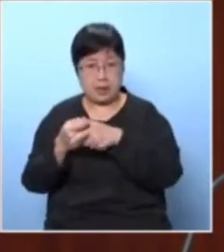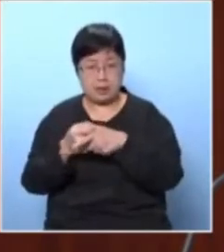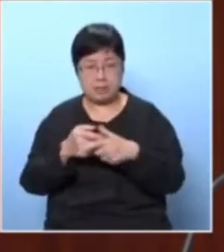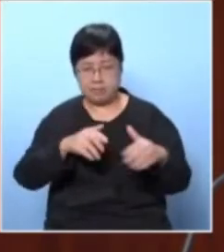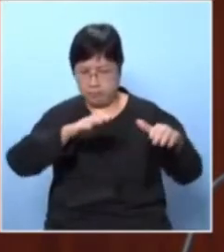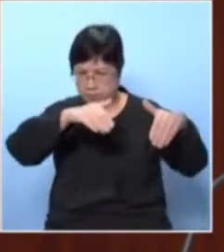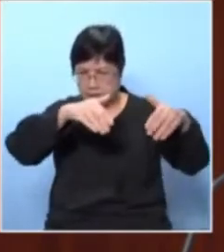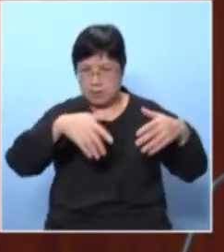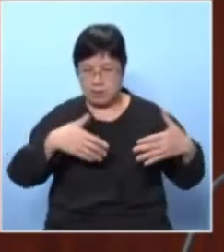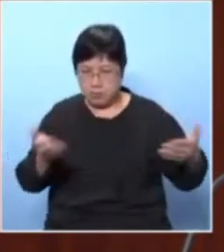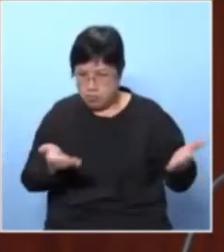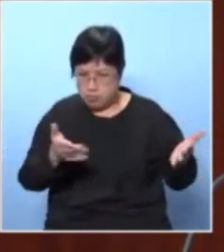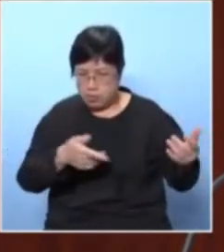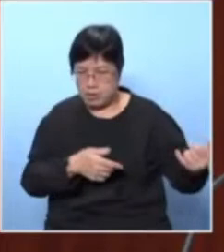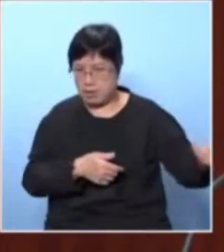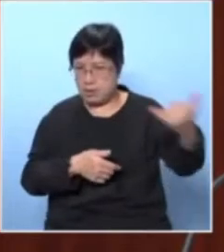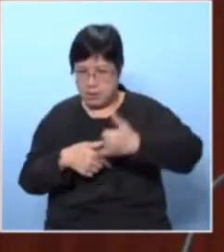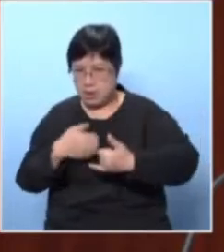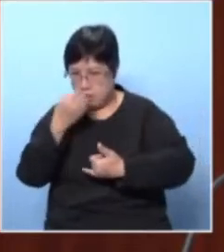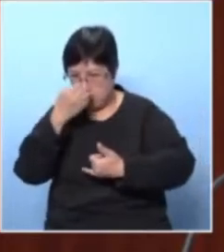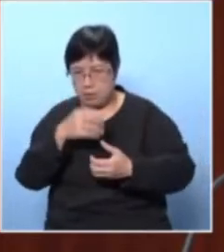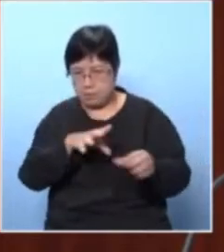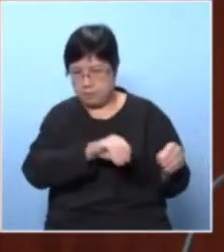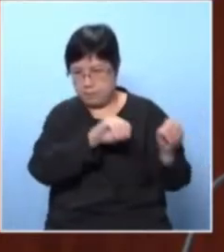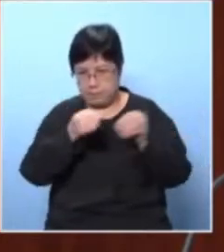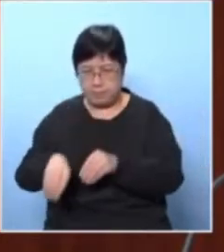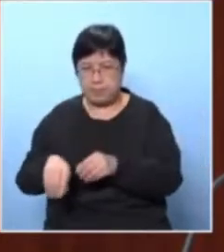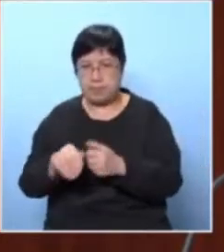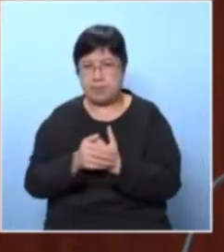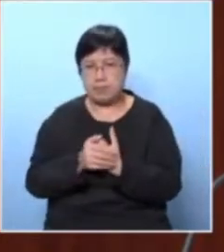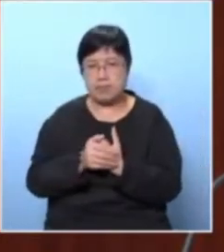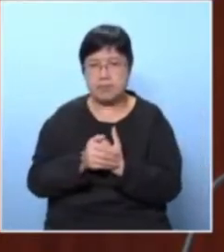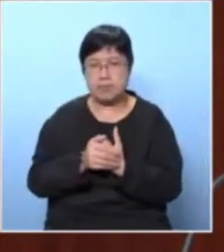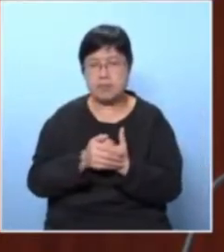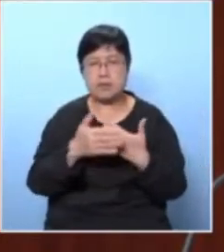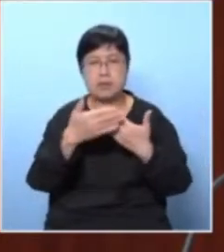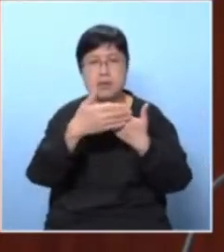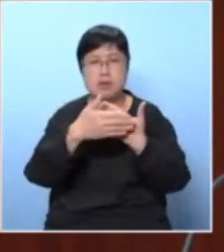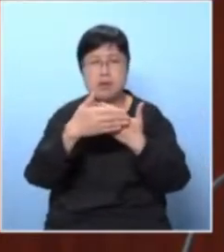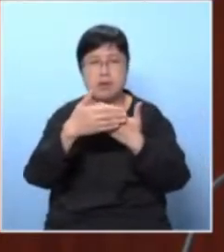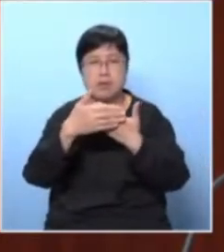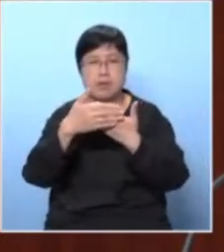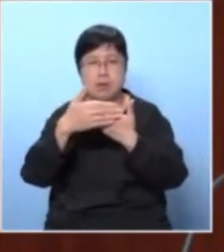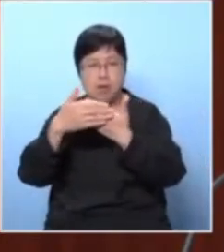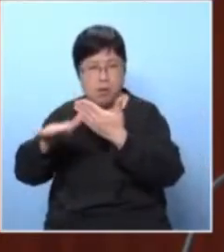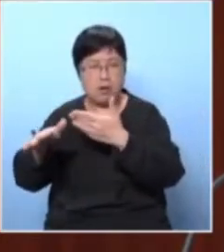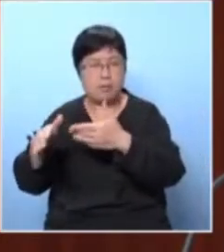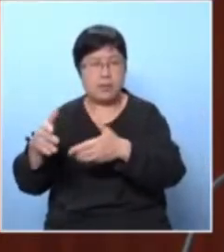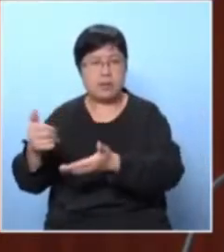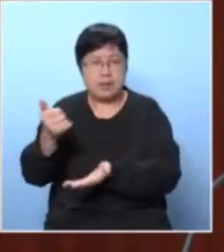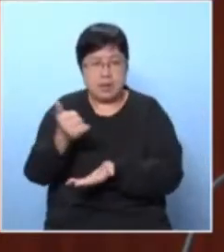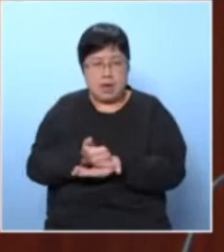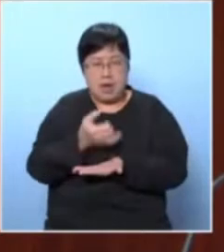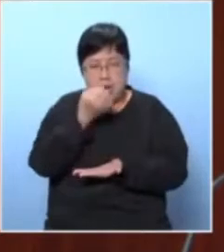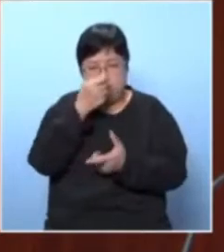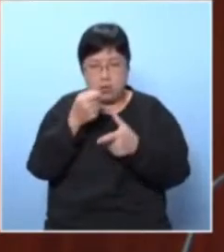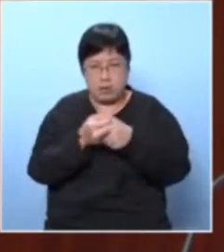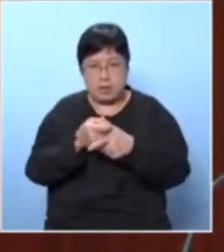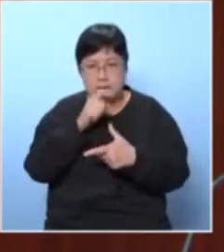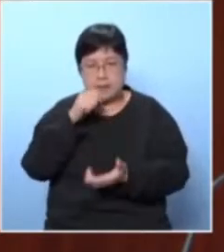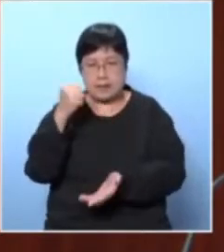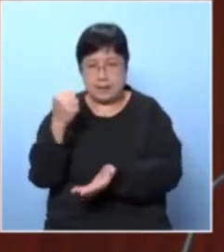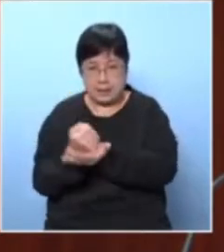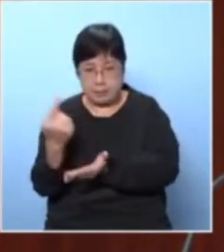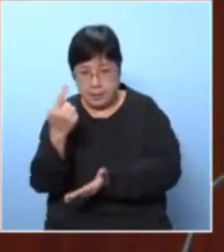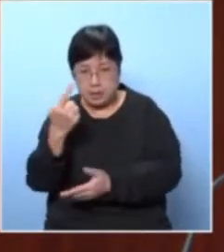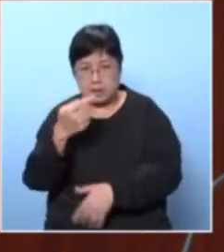year. Invest Hong Kong and the Hong Kong Exchange and Clearing Limited, Hong Kong X, will reach out to major Hong Kong listed companies domiciled